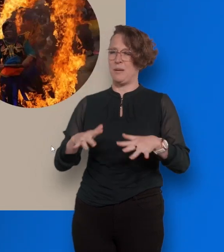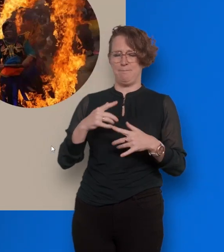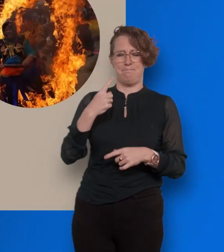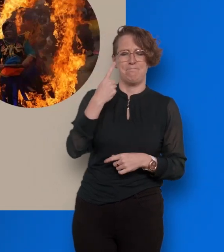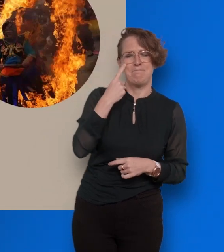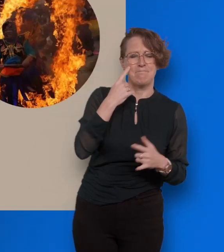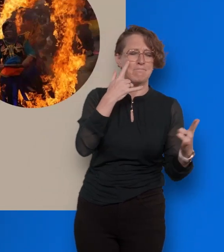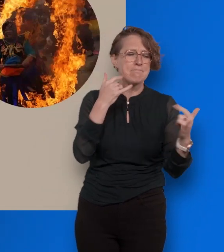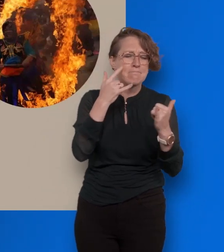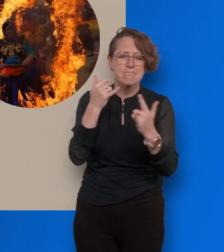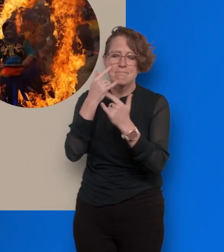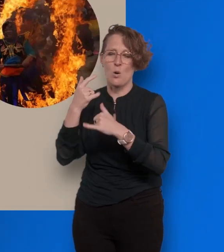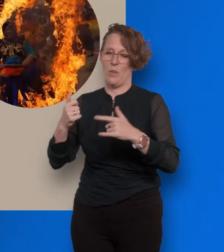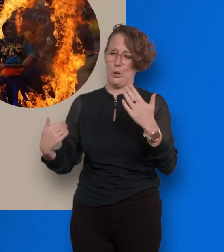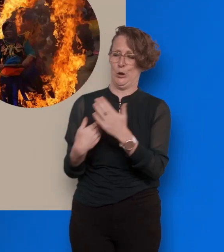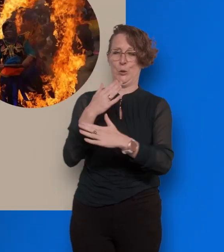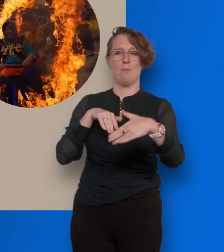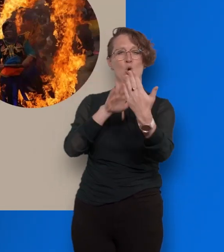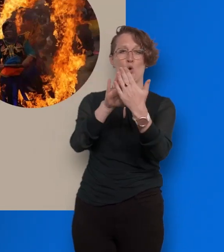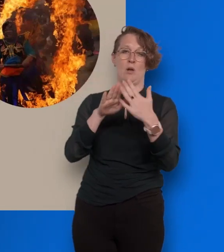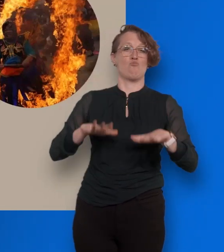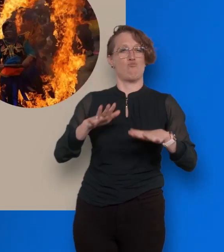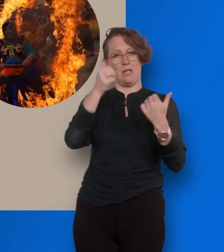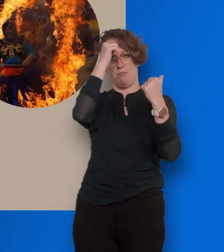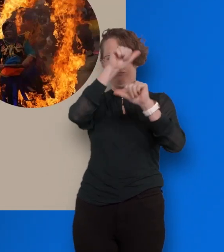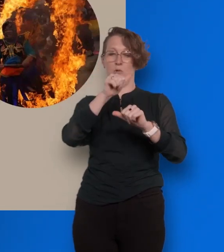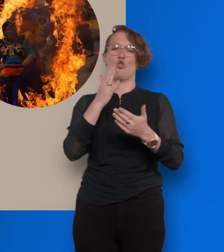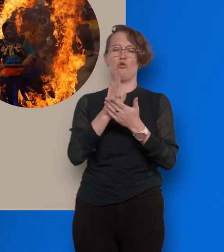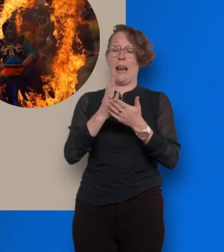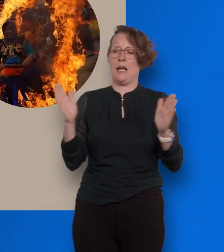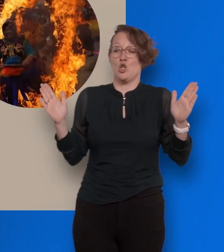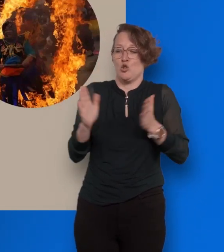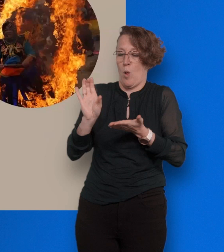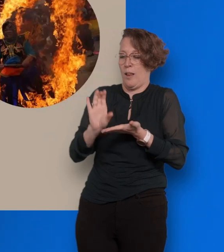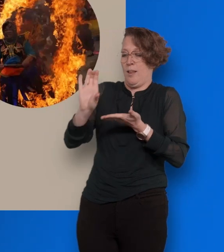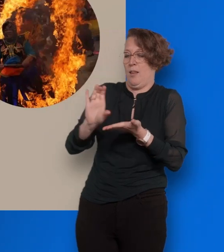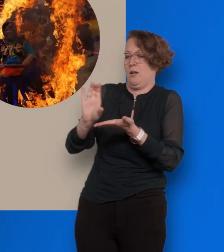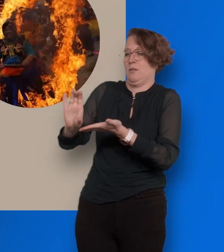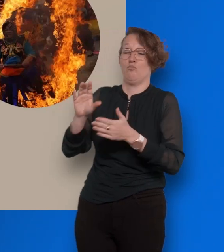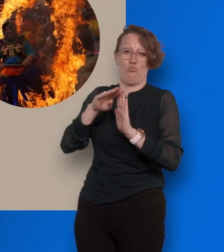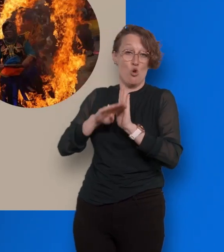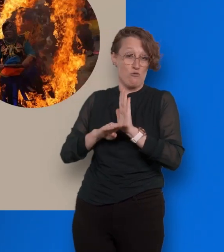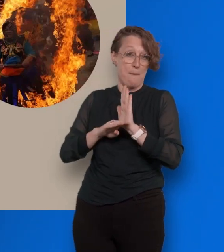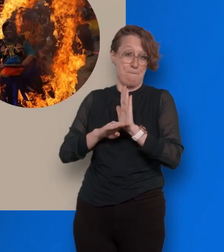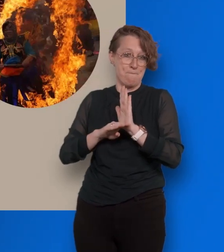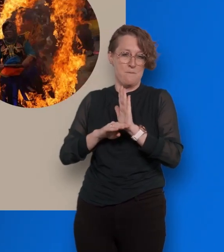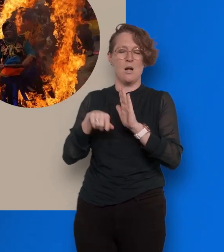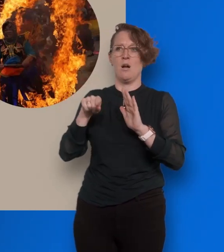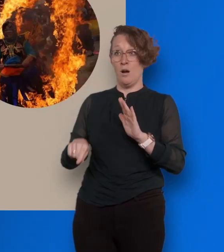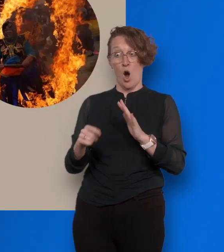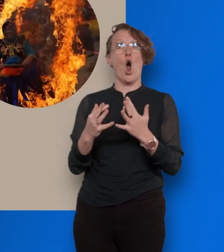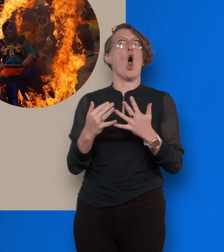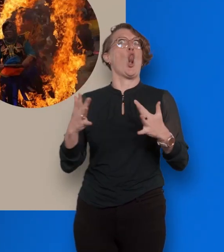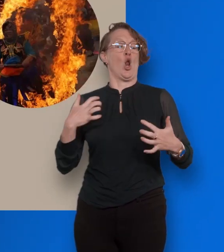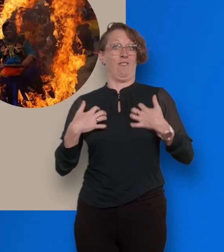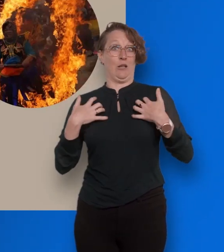this approach with our British Academy Leverhulme Small Research Grants programme. This is a scheme that attracts a lot